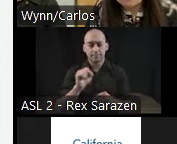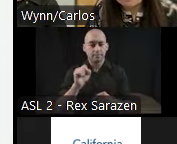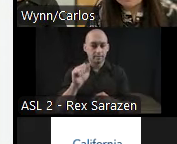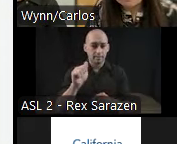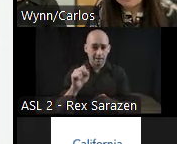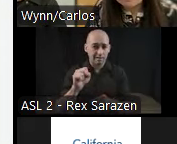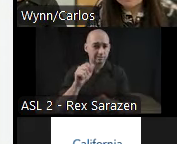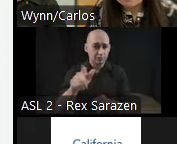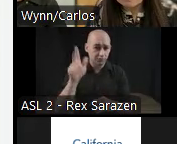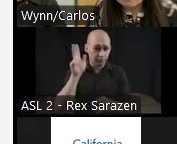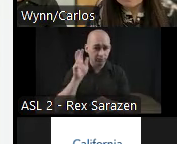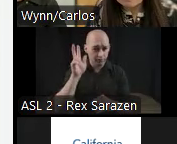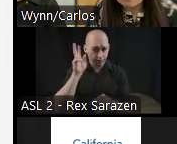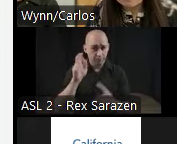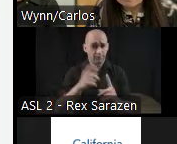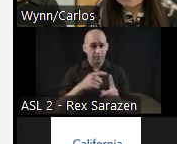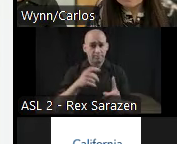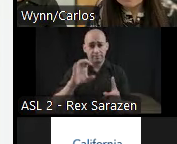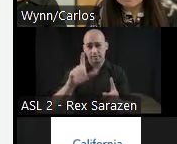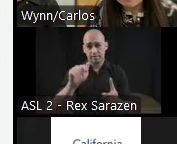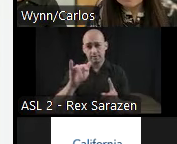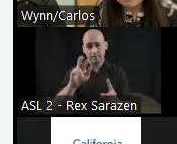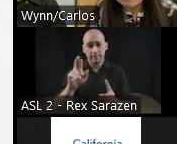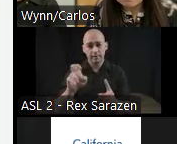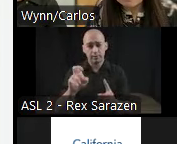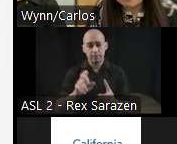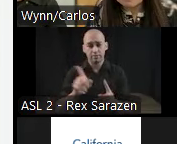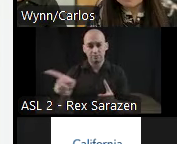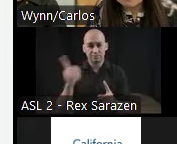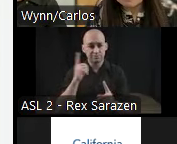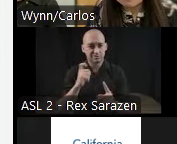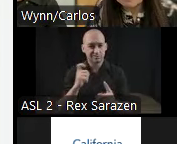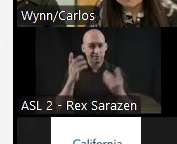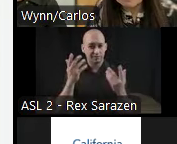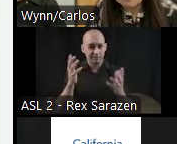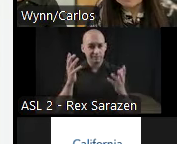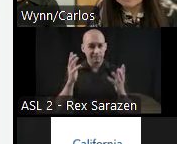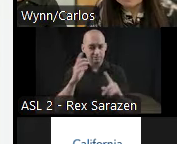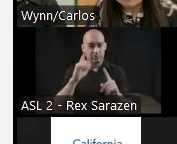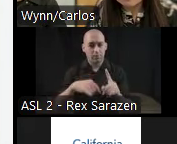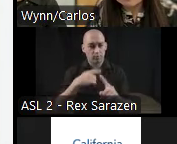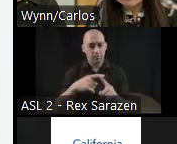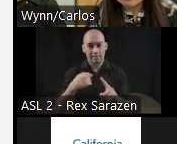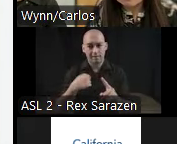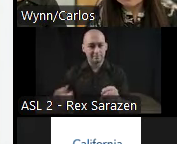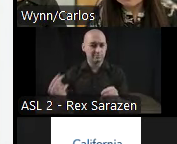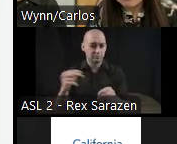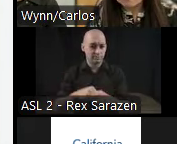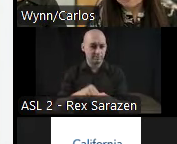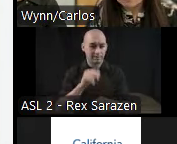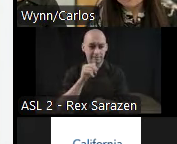As you heard from Claire, and I didn't get the she was just finishing when I logged on, so I'm not sure all that